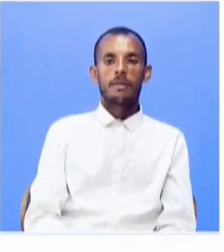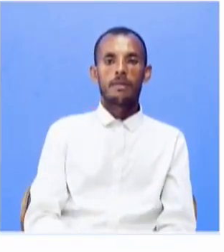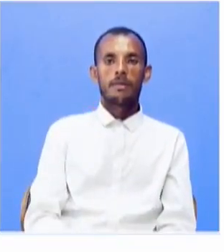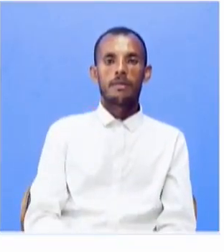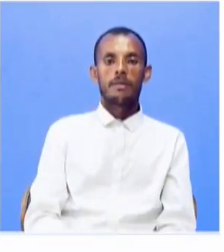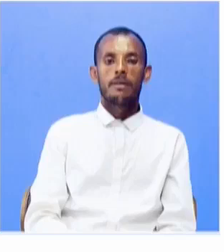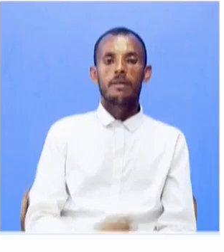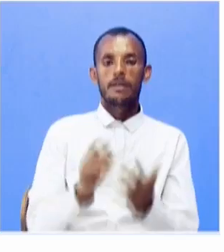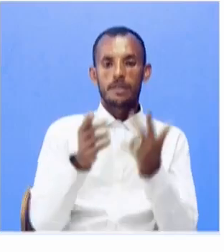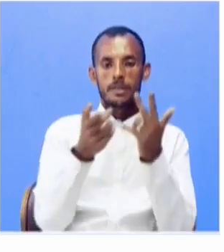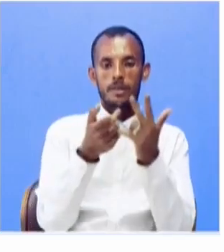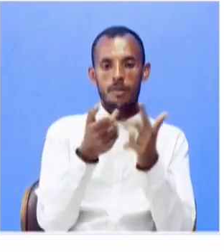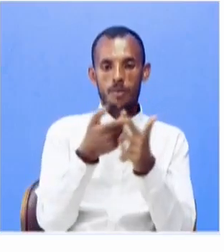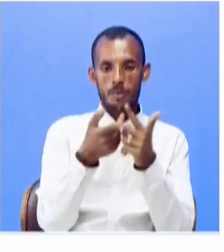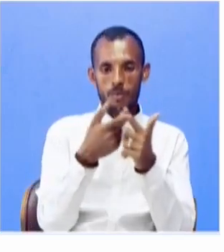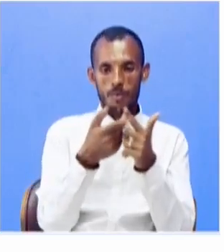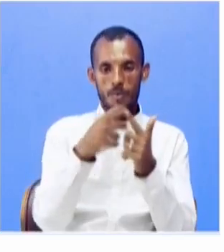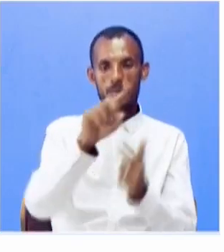Second question.